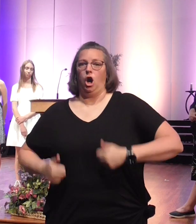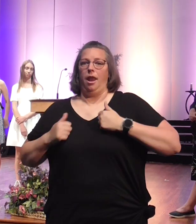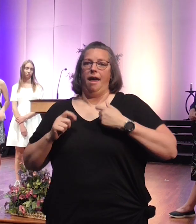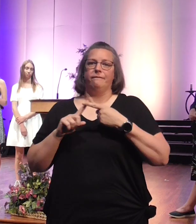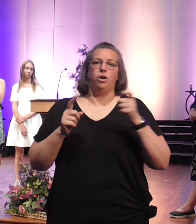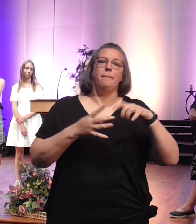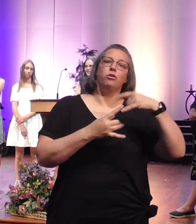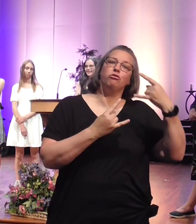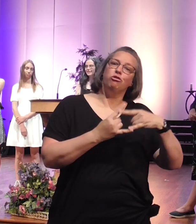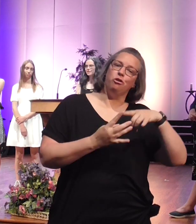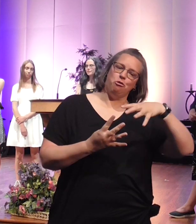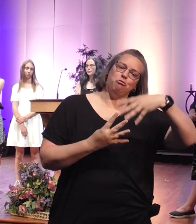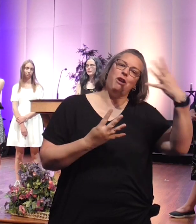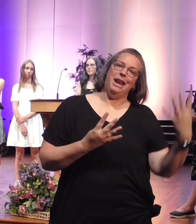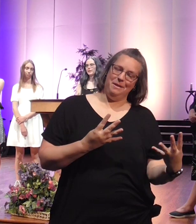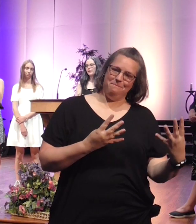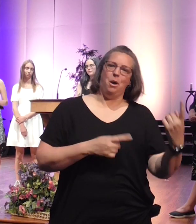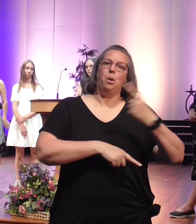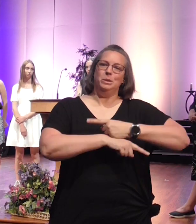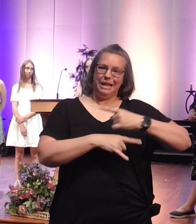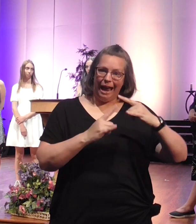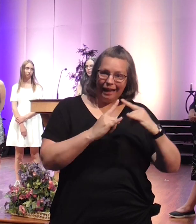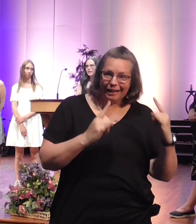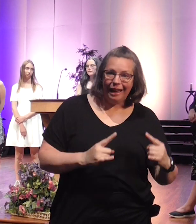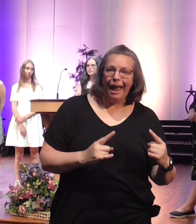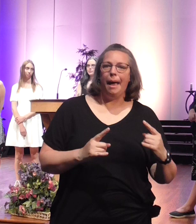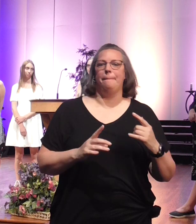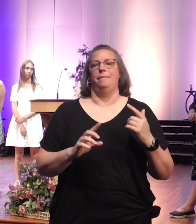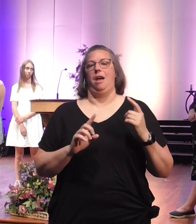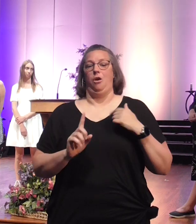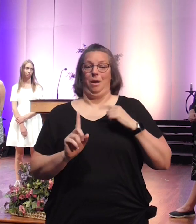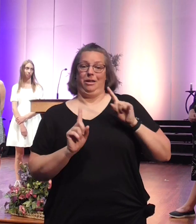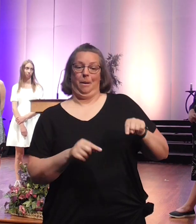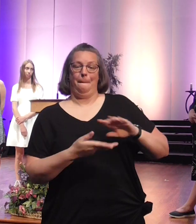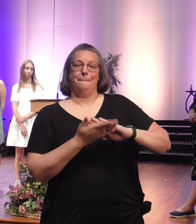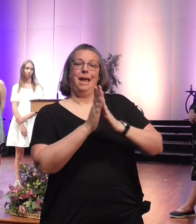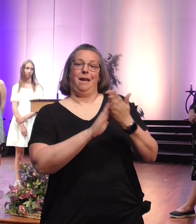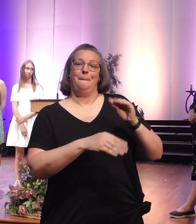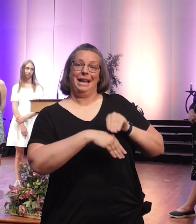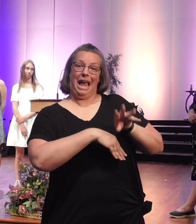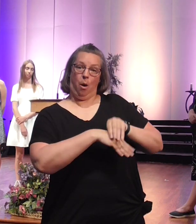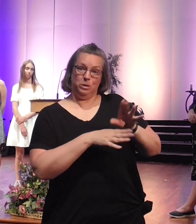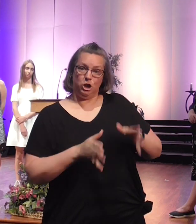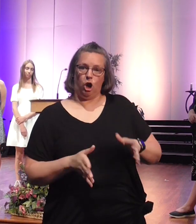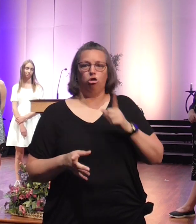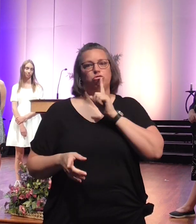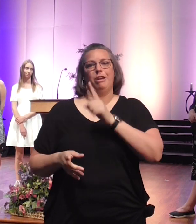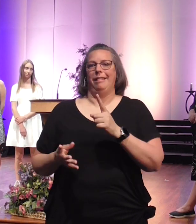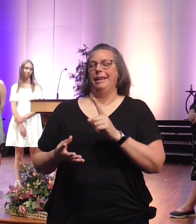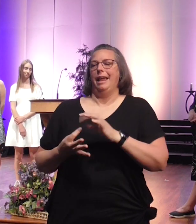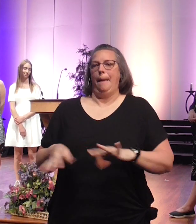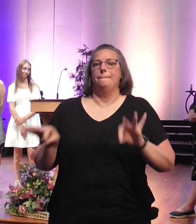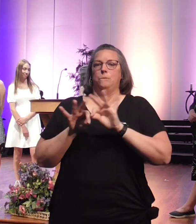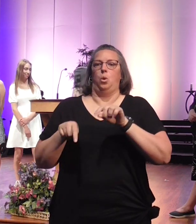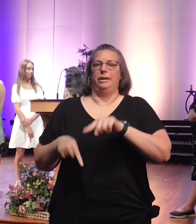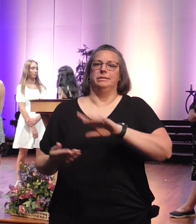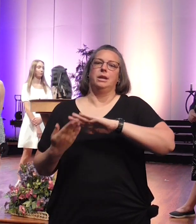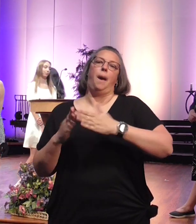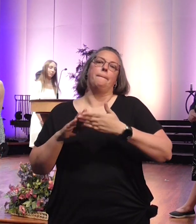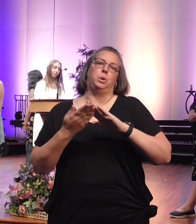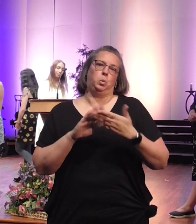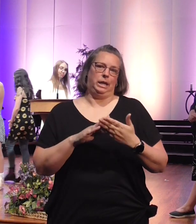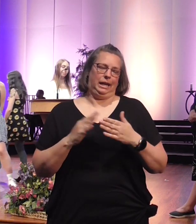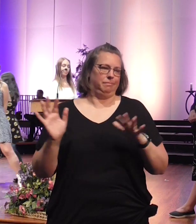Day Camp, attending, to becoming a counselor. It's just so important to me, this community.